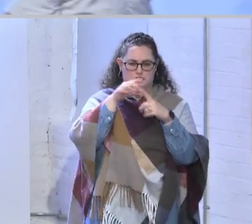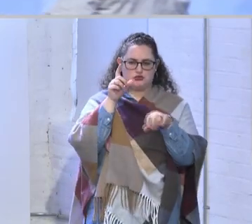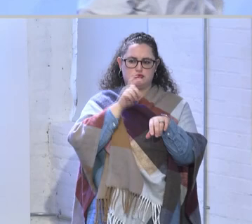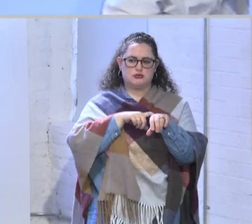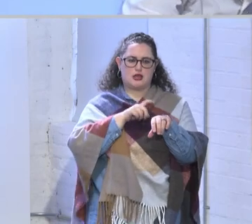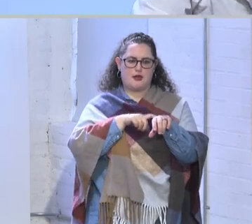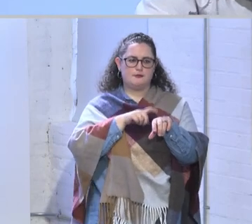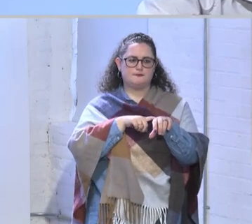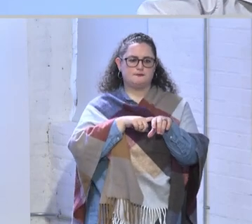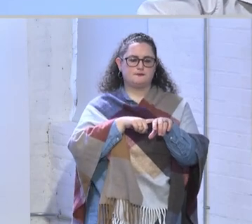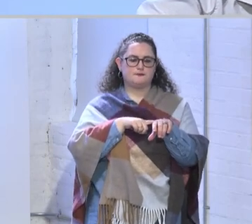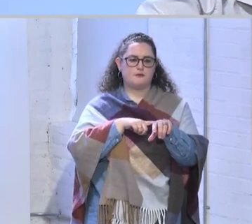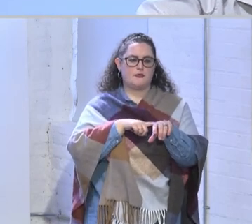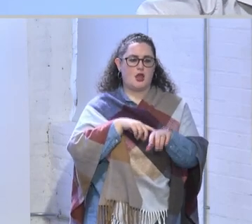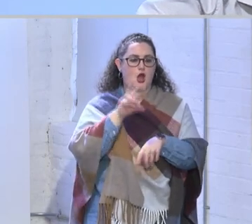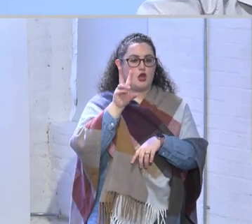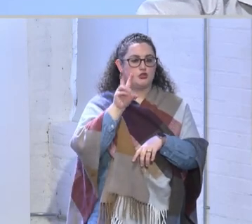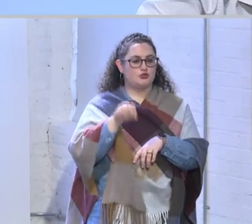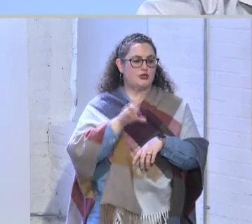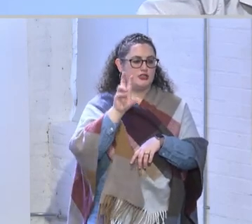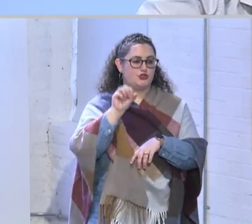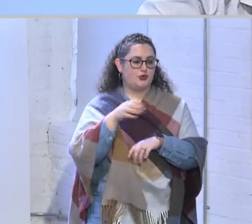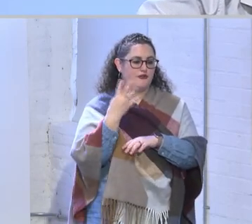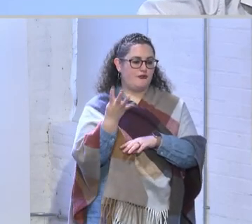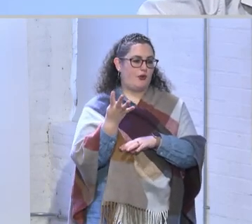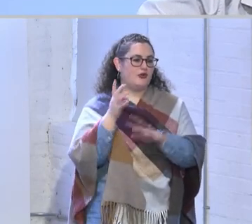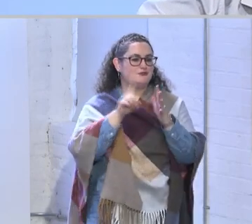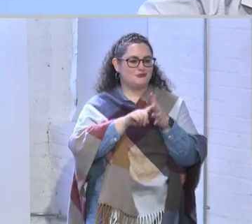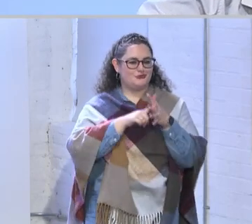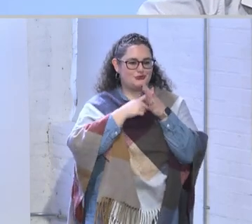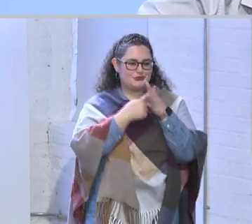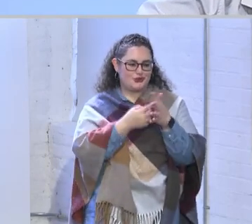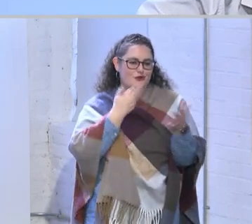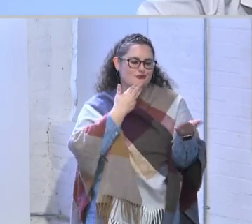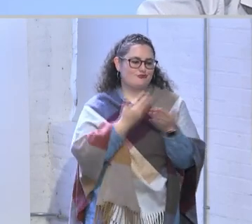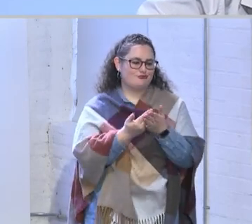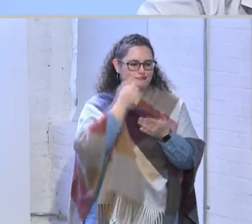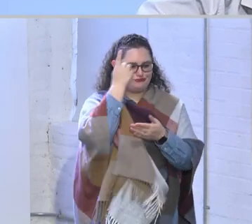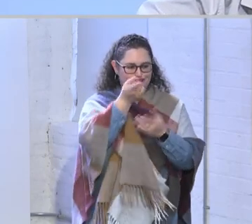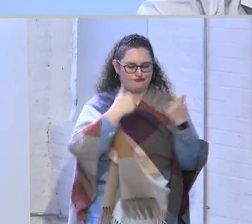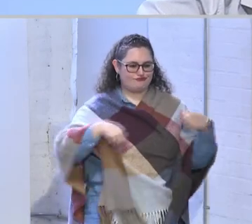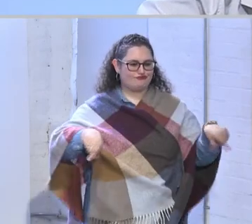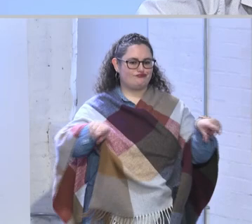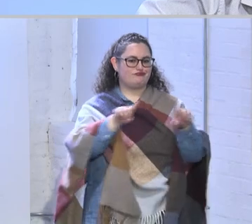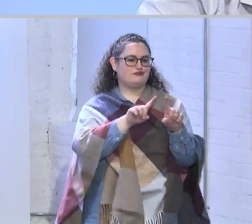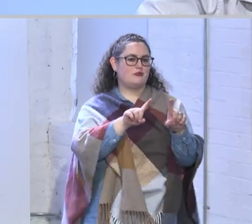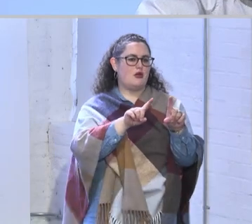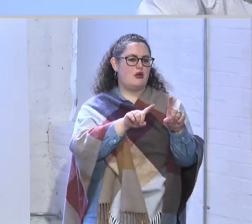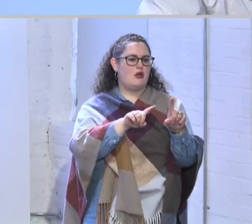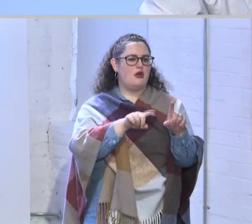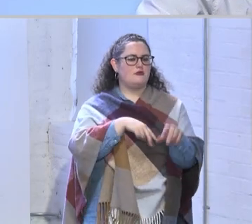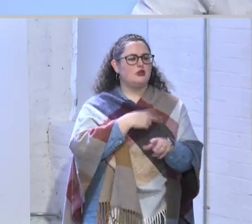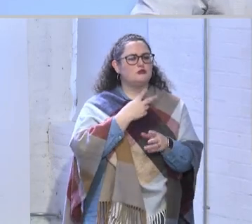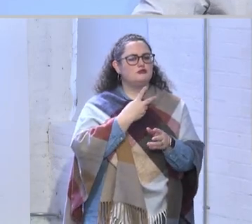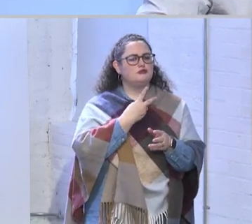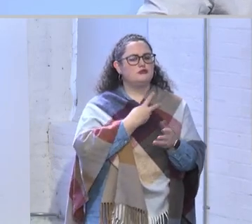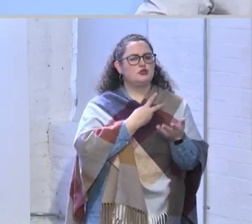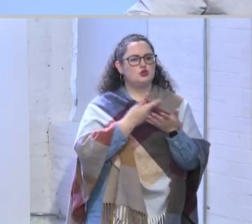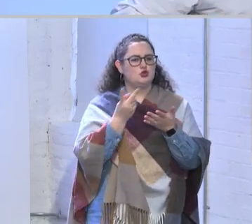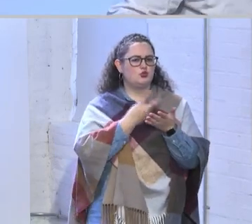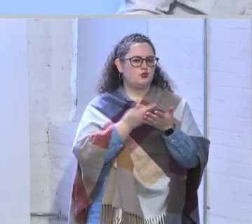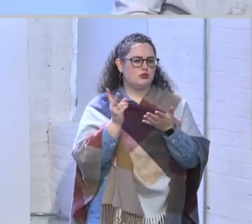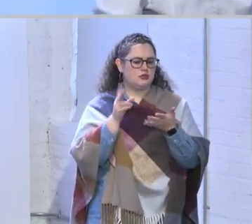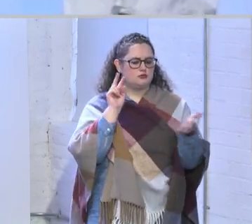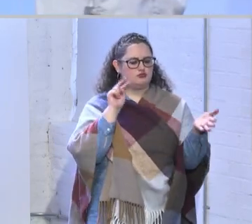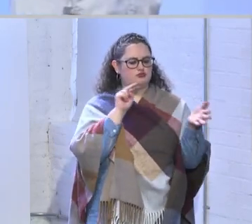hope that 2024 has gotten off to a wonderful start with you. We, for 2 weeks, looked at this theme, really the last Sunday